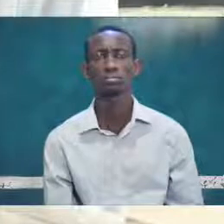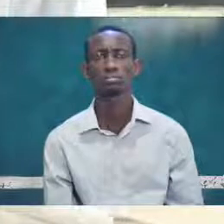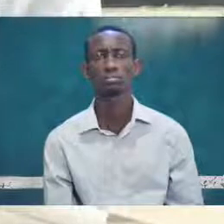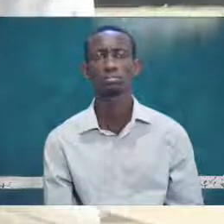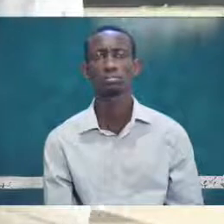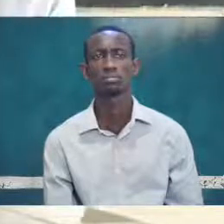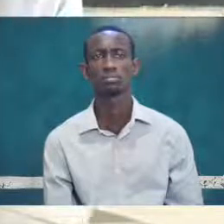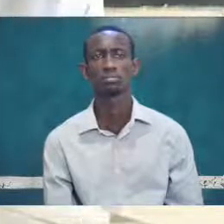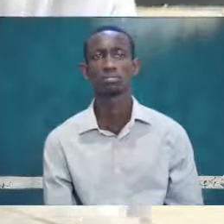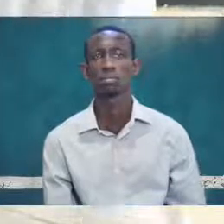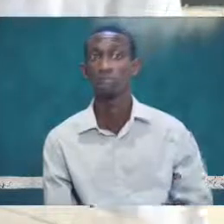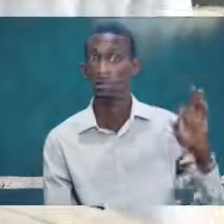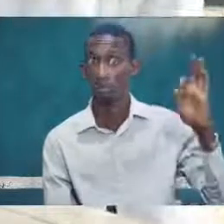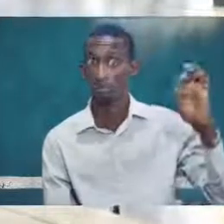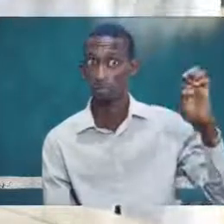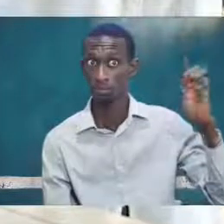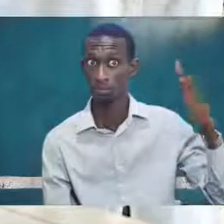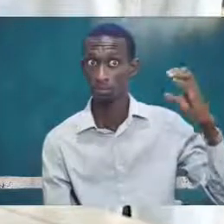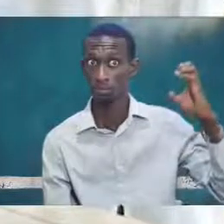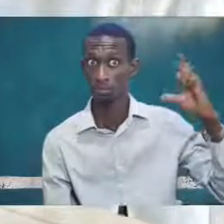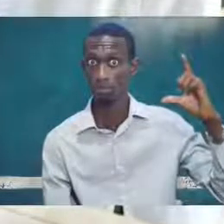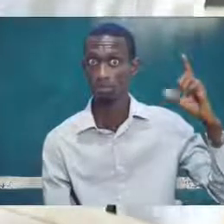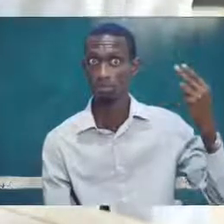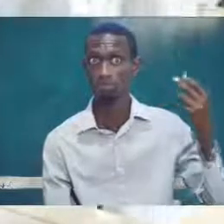form iron 2 chloride and hydrogen.